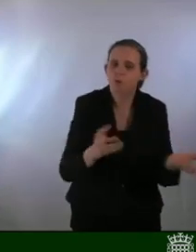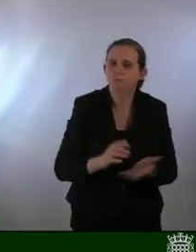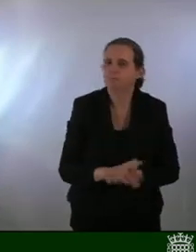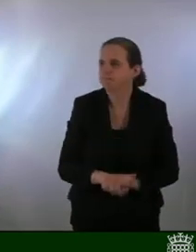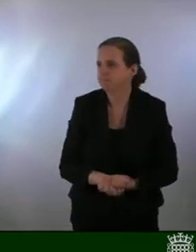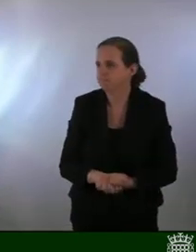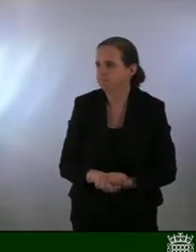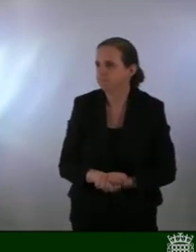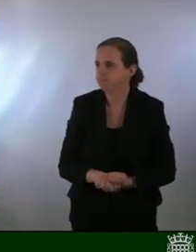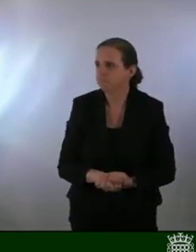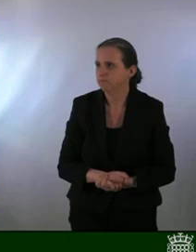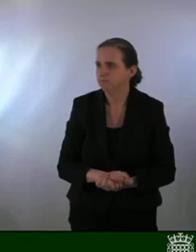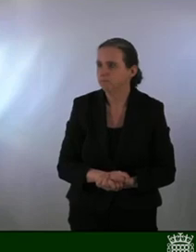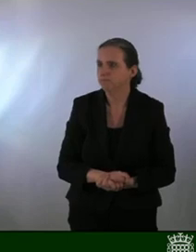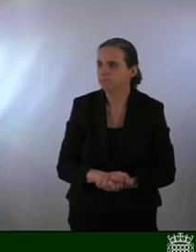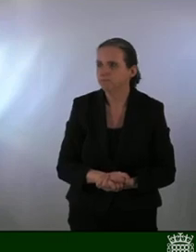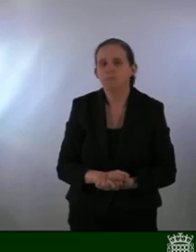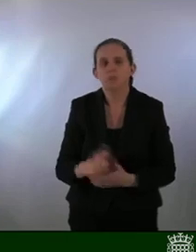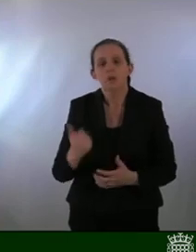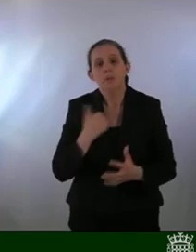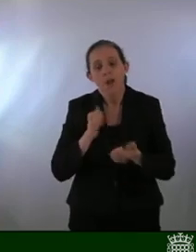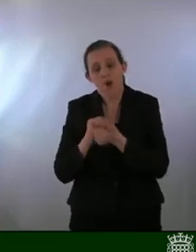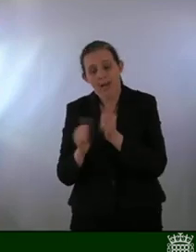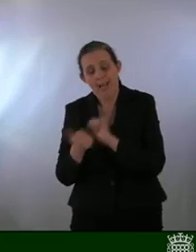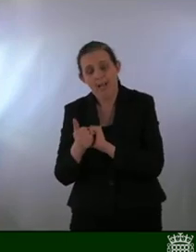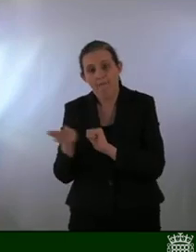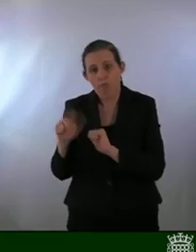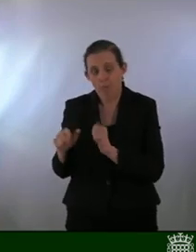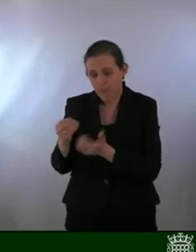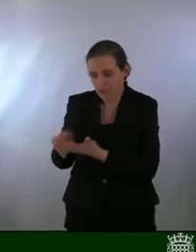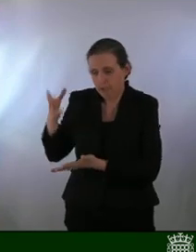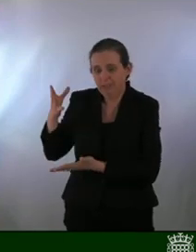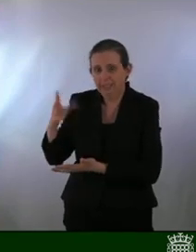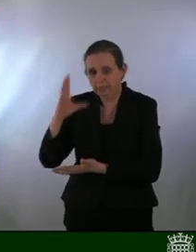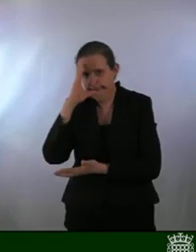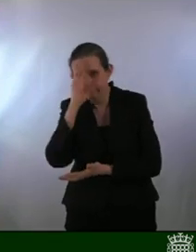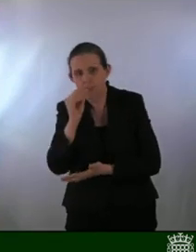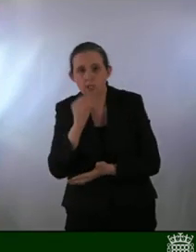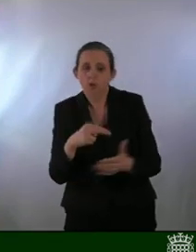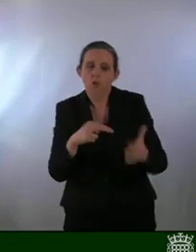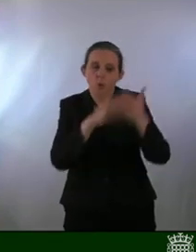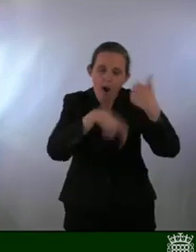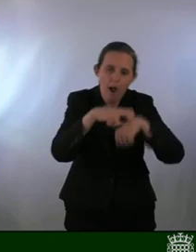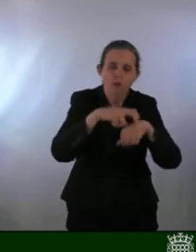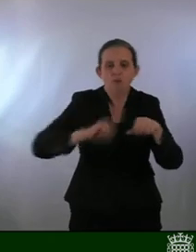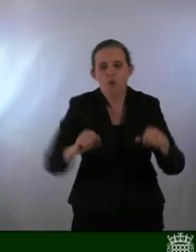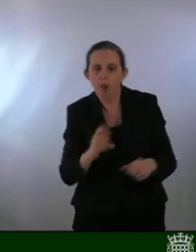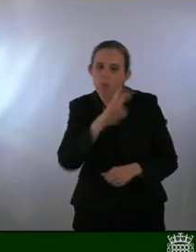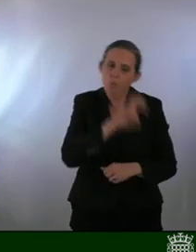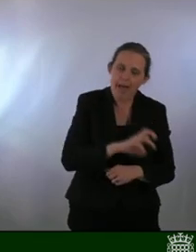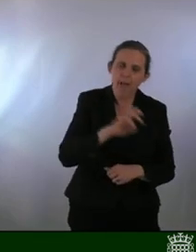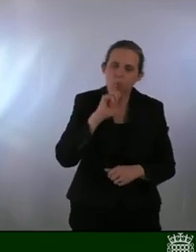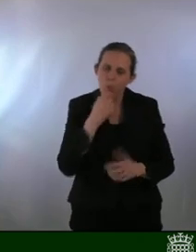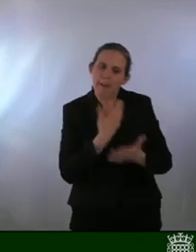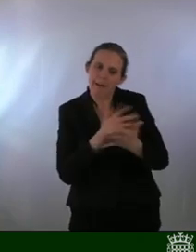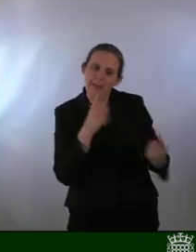My Treasury colleague tells me that undoubtedly the devolved nations will very, very rapidly get the information